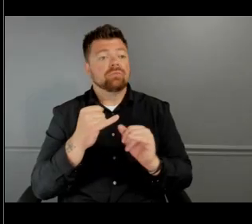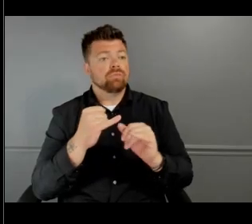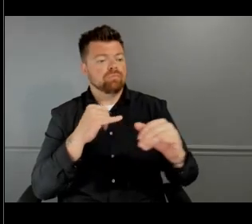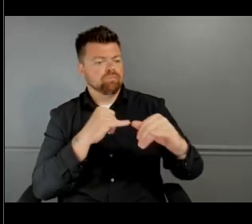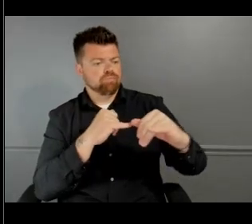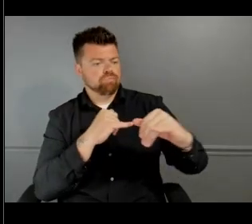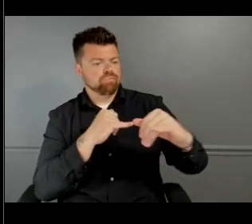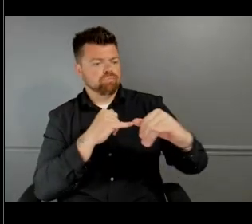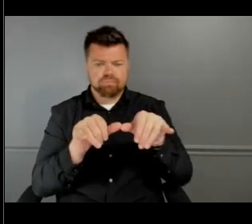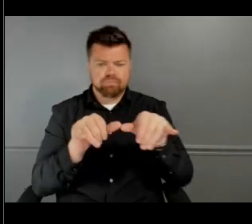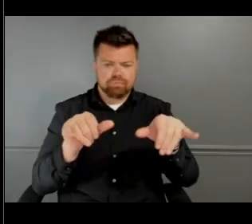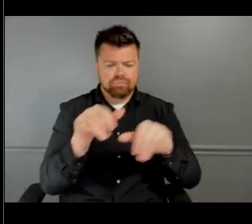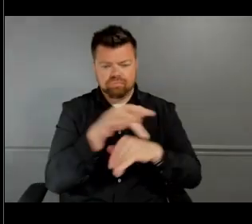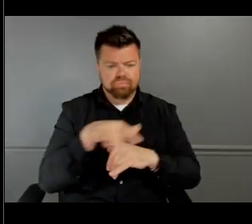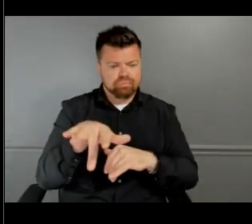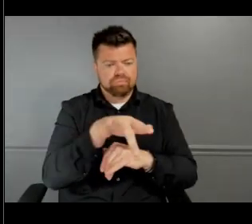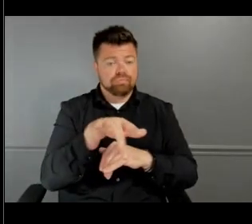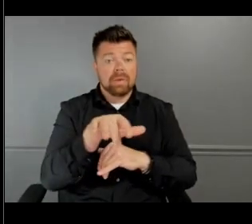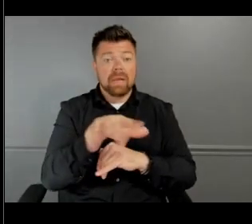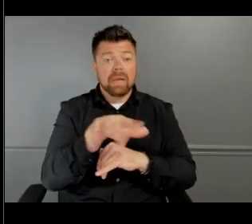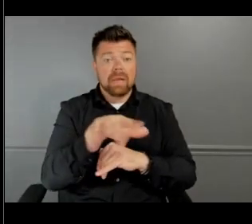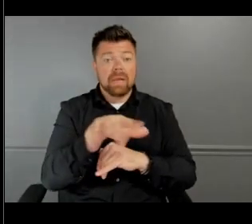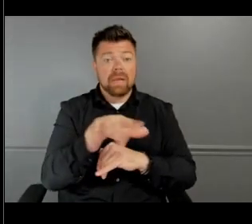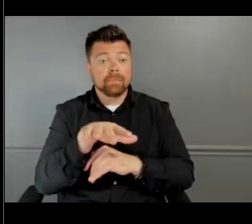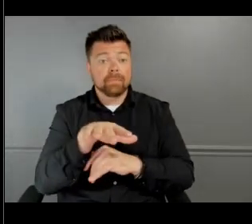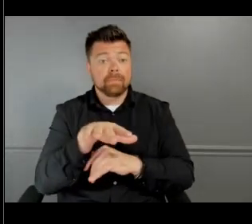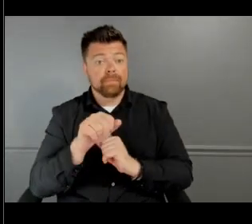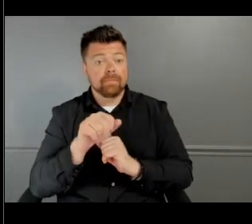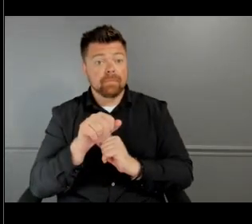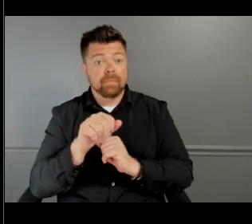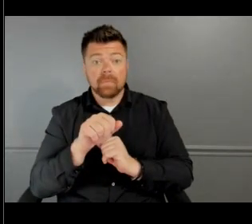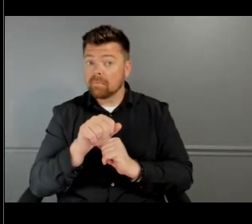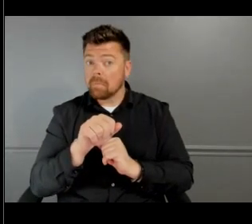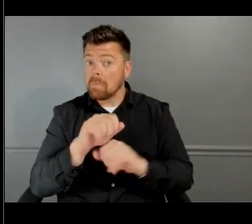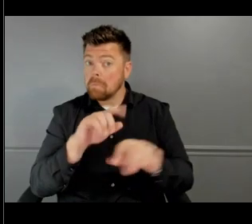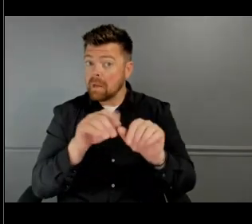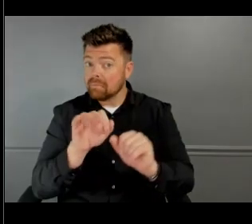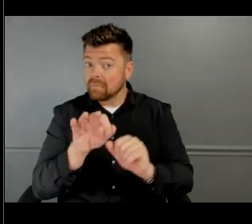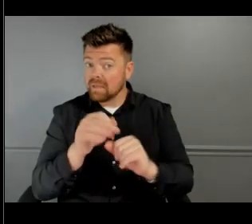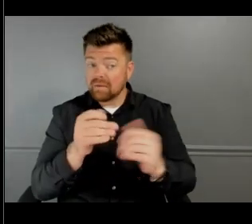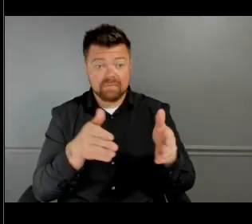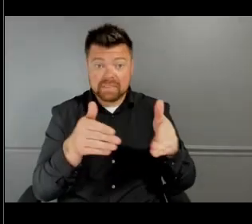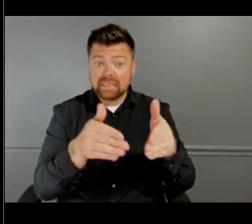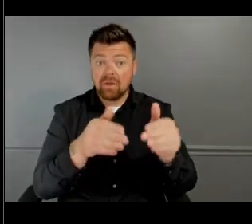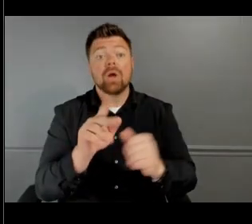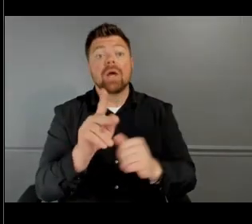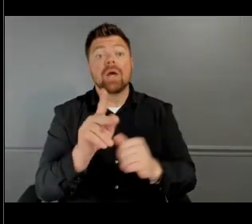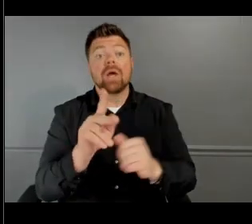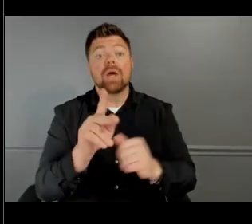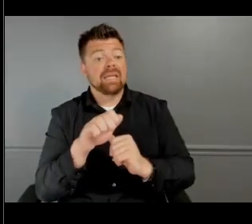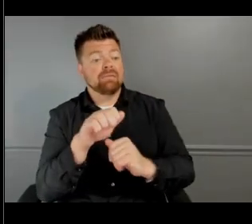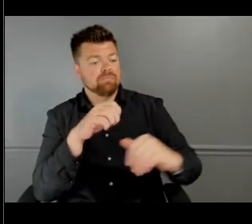maneuvering space unless it is narrow and knee space is provided.